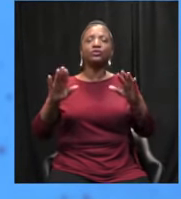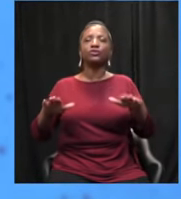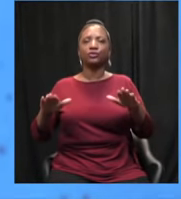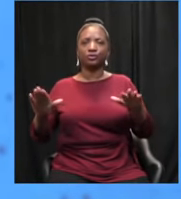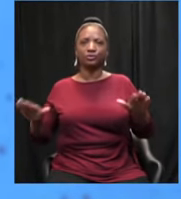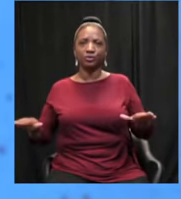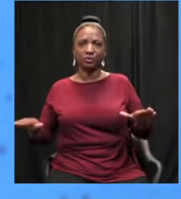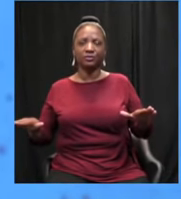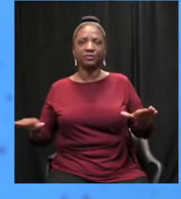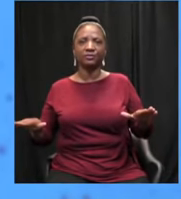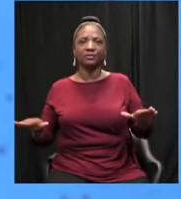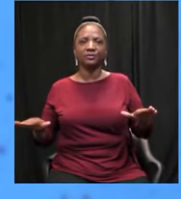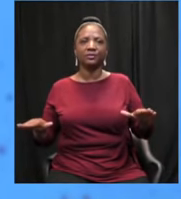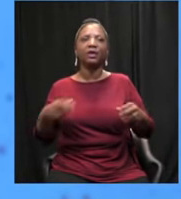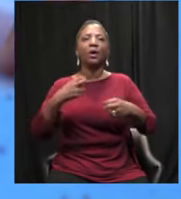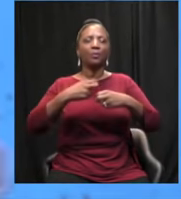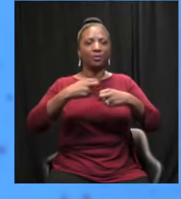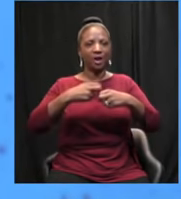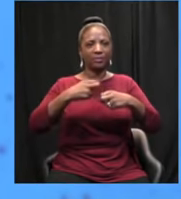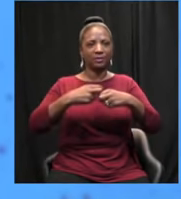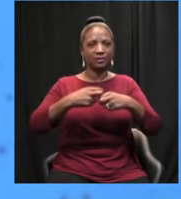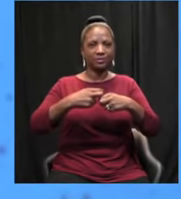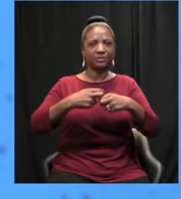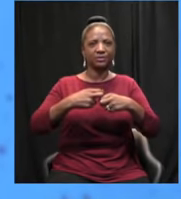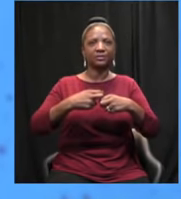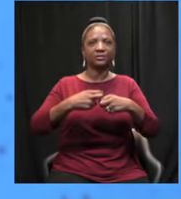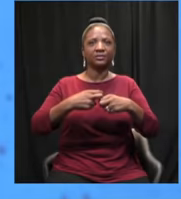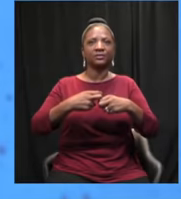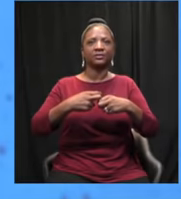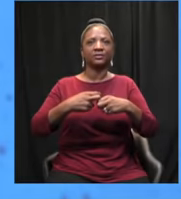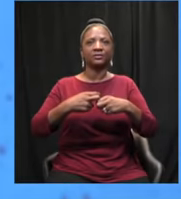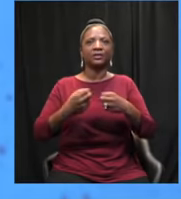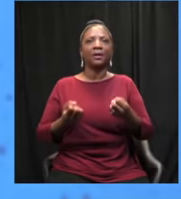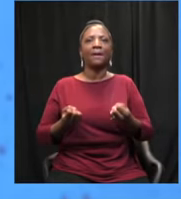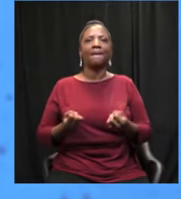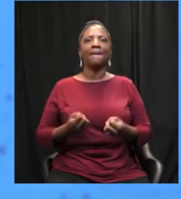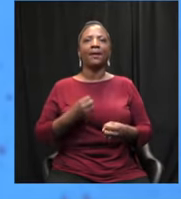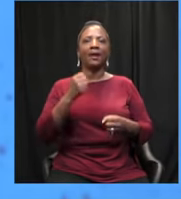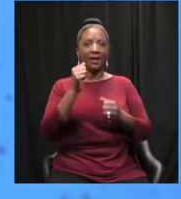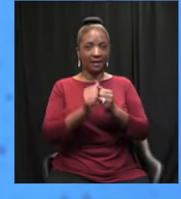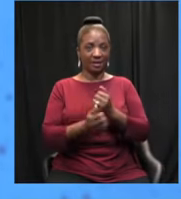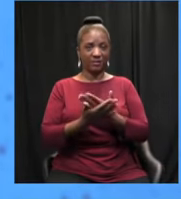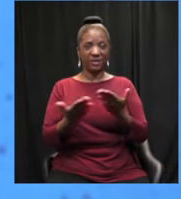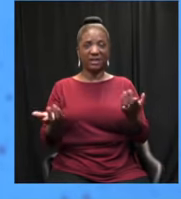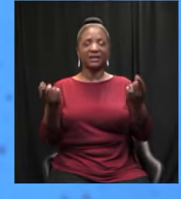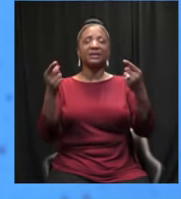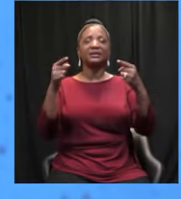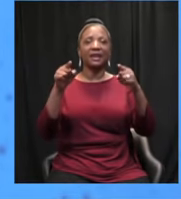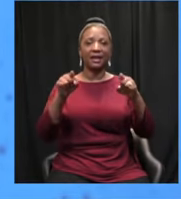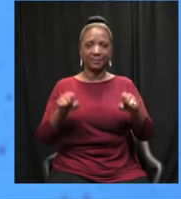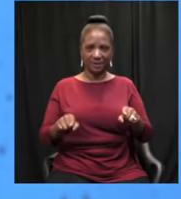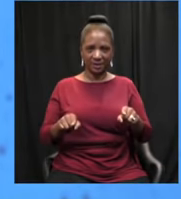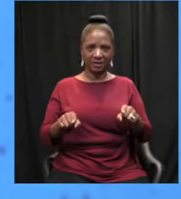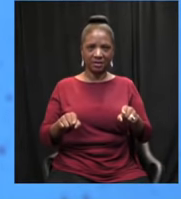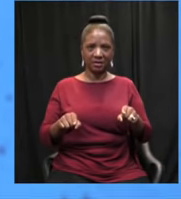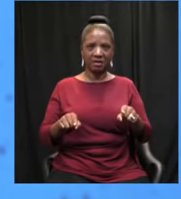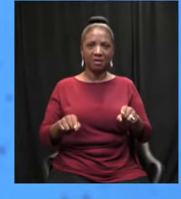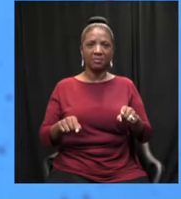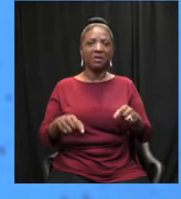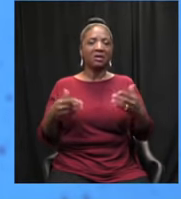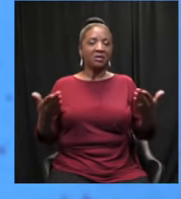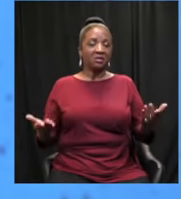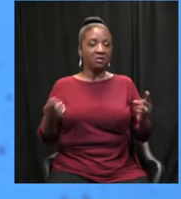with all that's going on in this world. Friends, I came by here to remind you, just remember